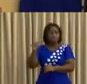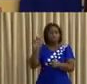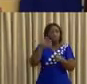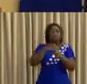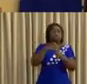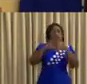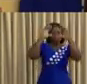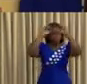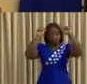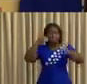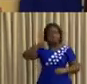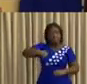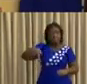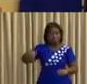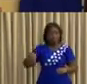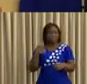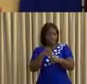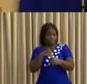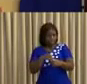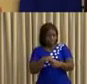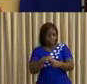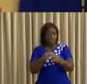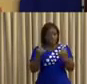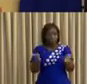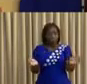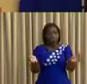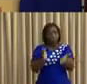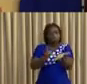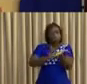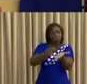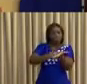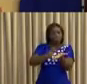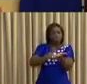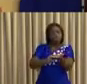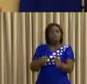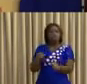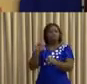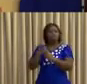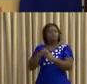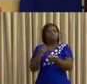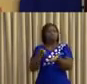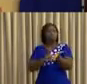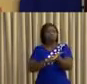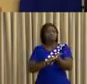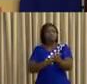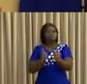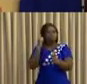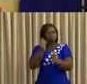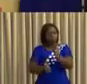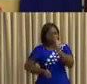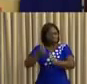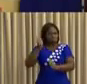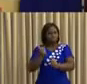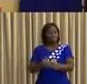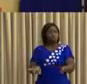parliamentary elections. The compilation of a voters' register is one of the most important